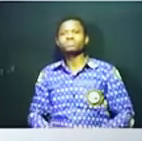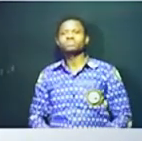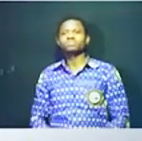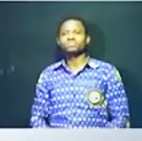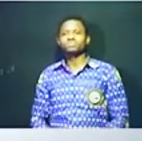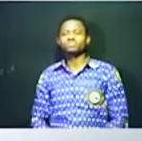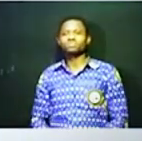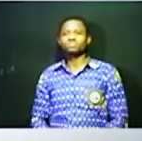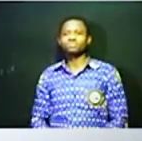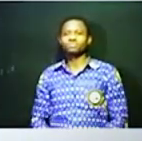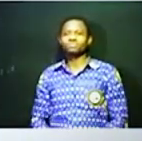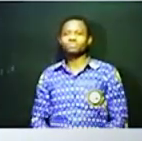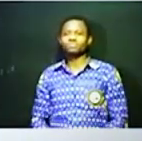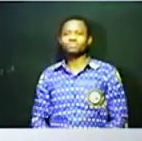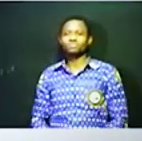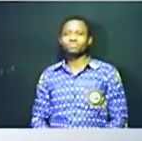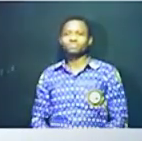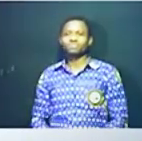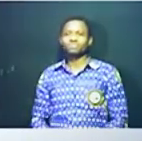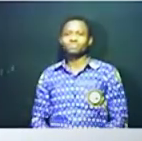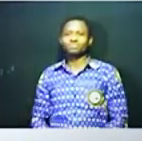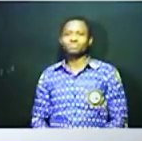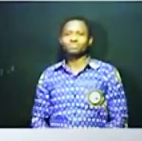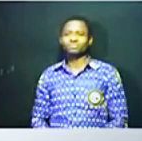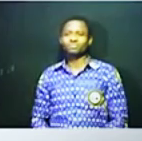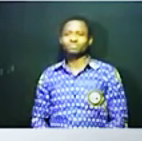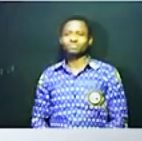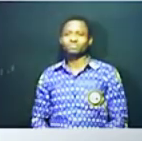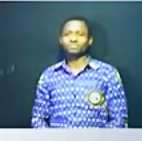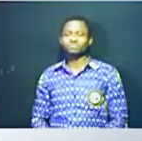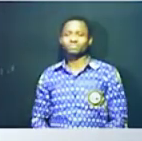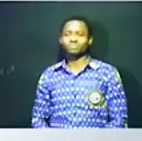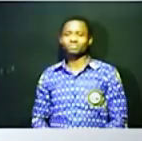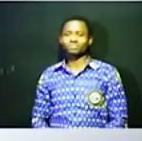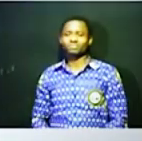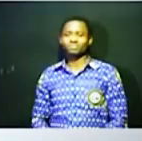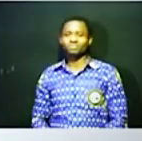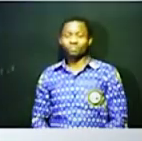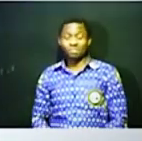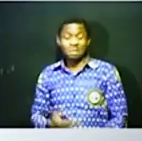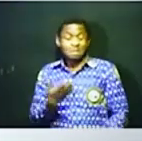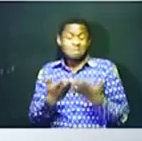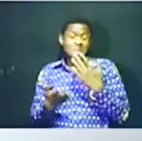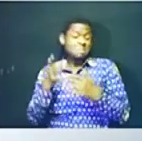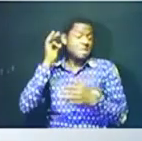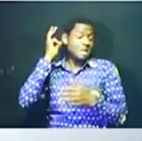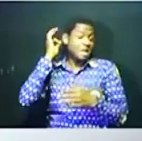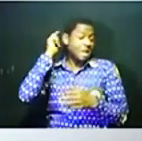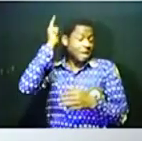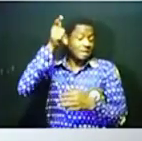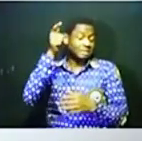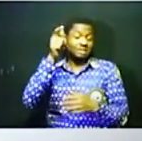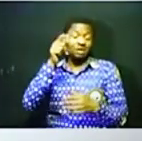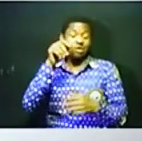Maybe on a good Easter Sunday, I'll talk about all the three. But let's dwell on, you